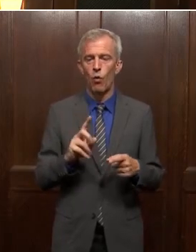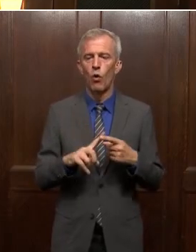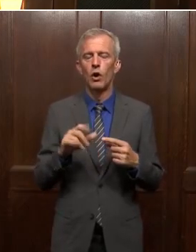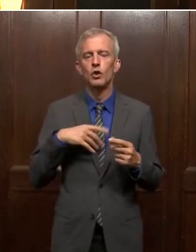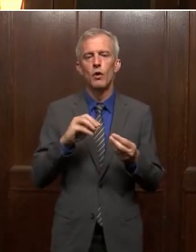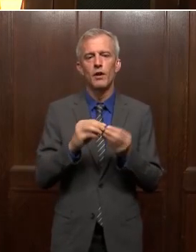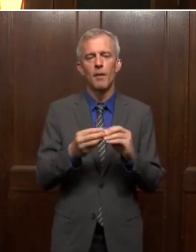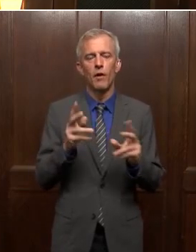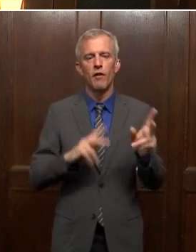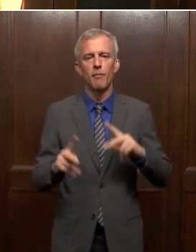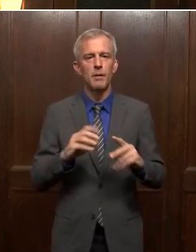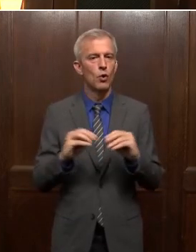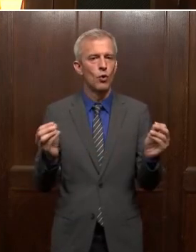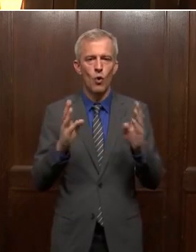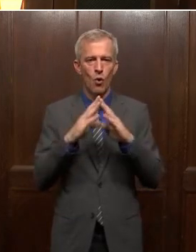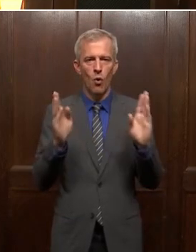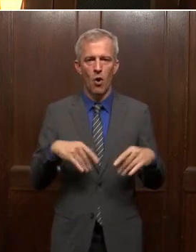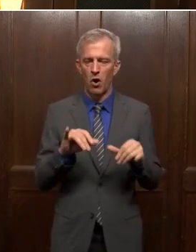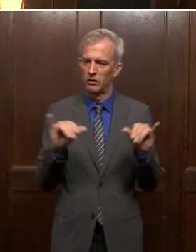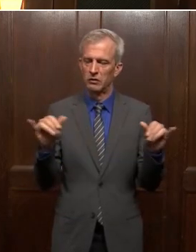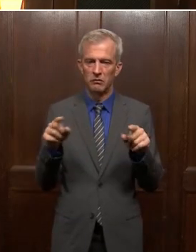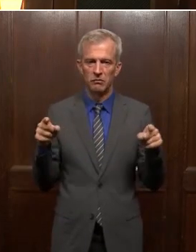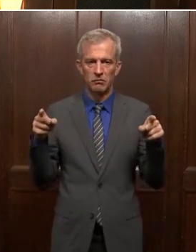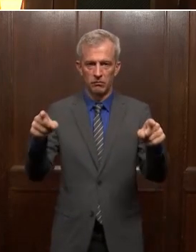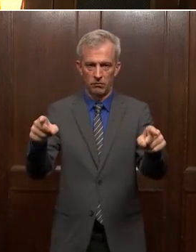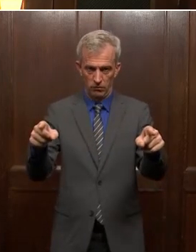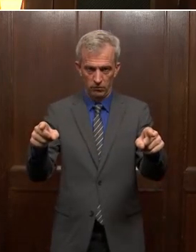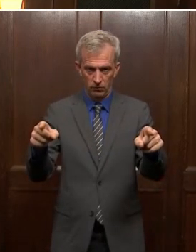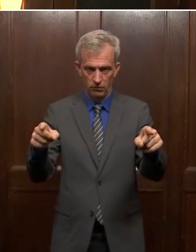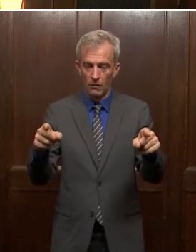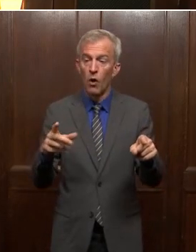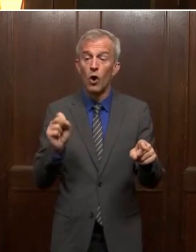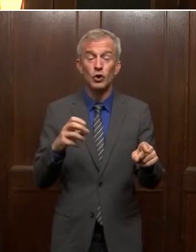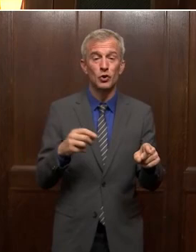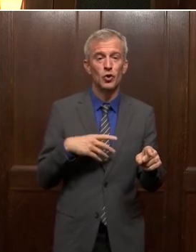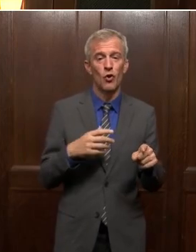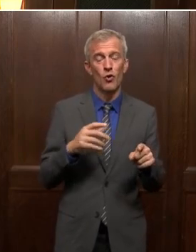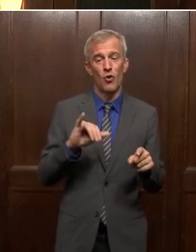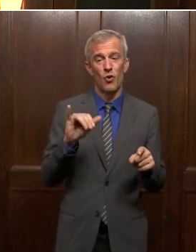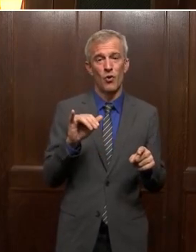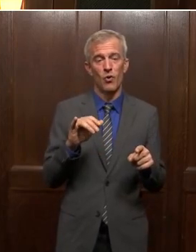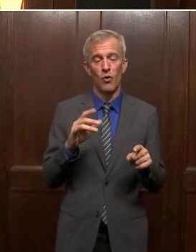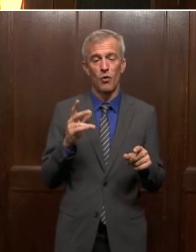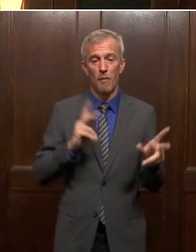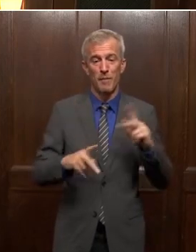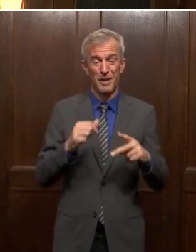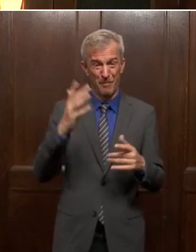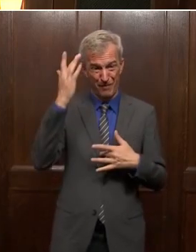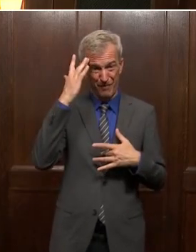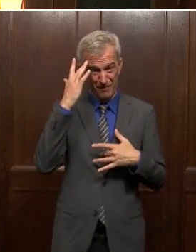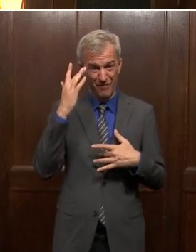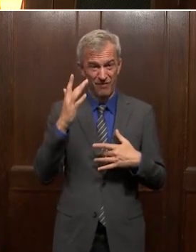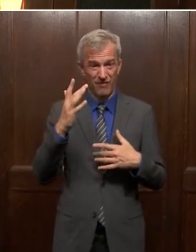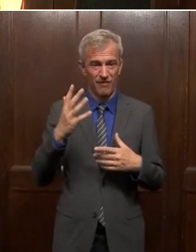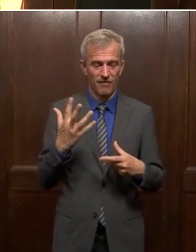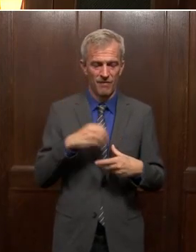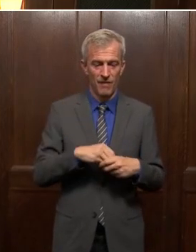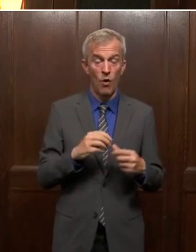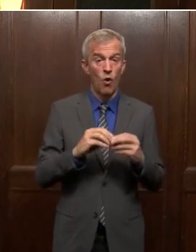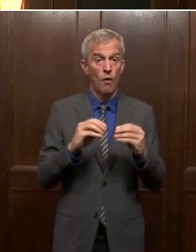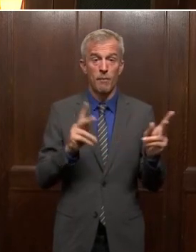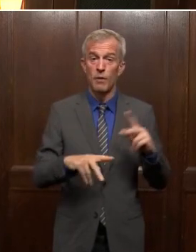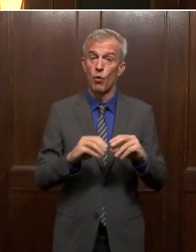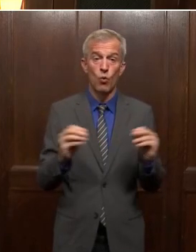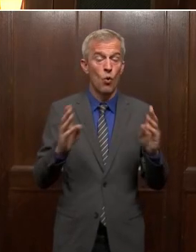So shows that infection rate is even lower than among our city employees, many of whom are on the line, and we hope all of them get well soon.